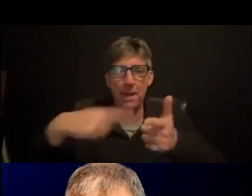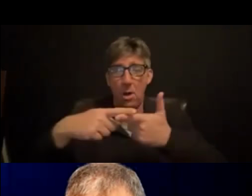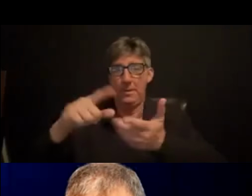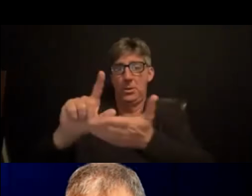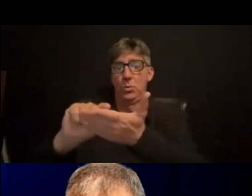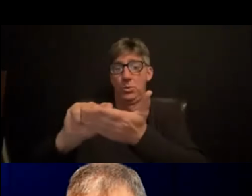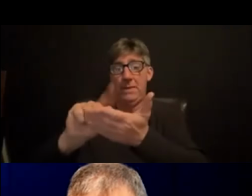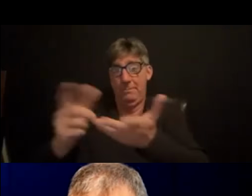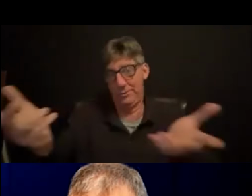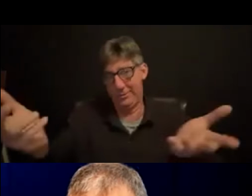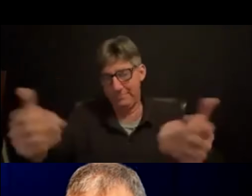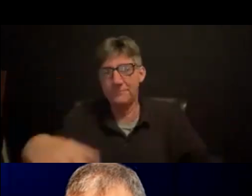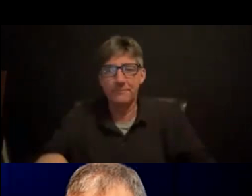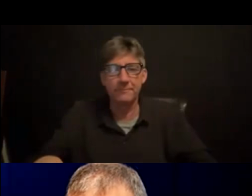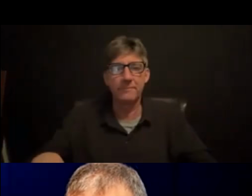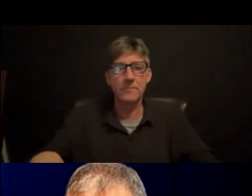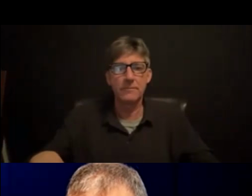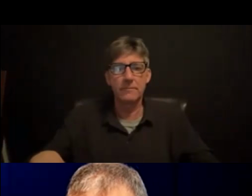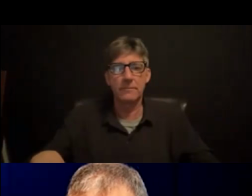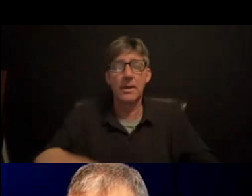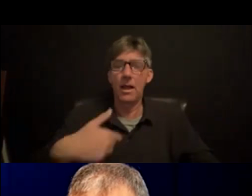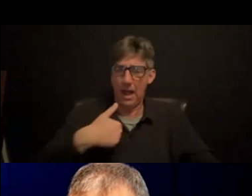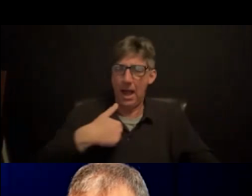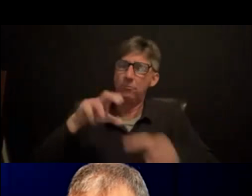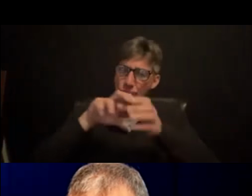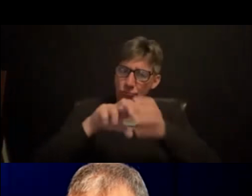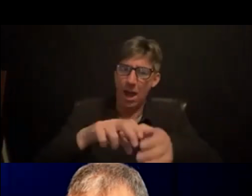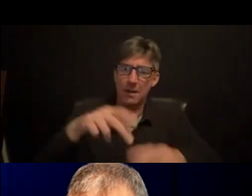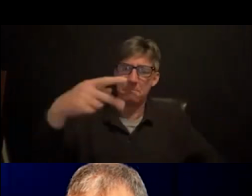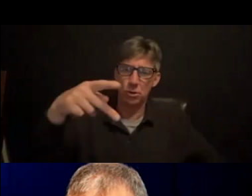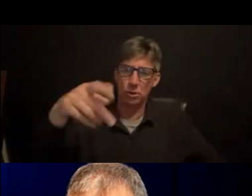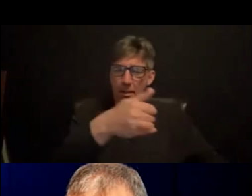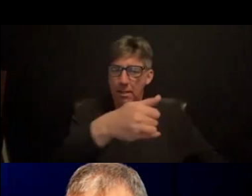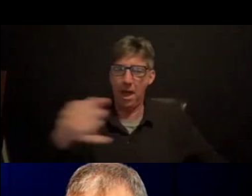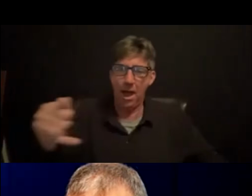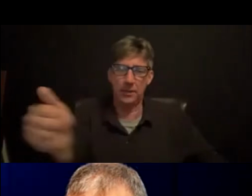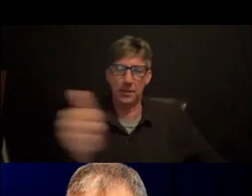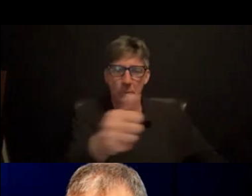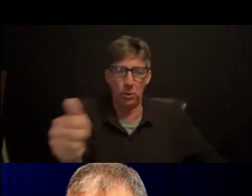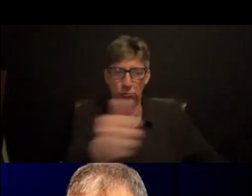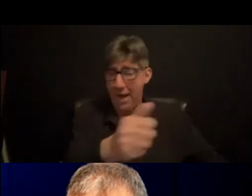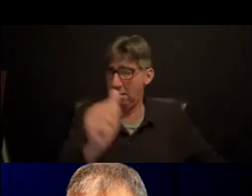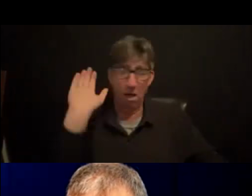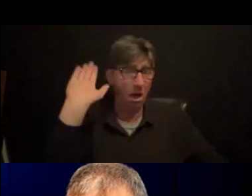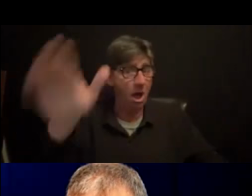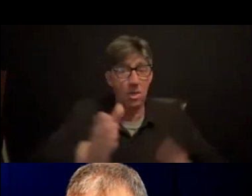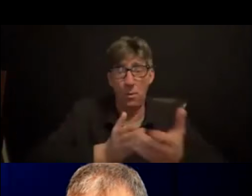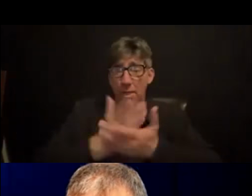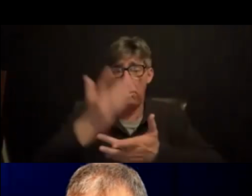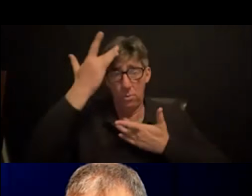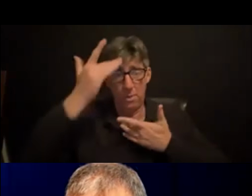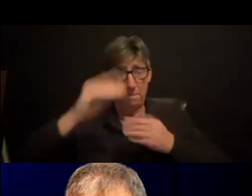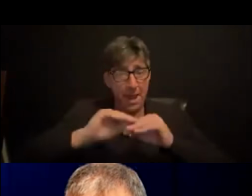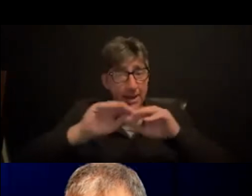But first off, I want to talk about, I take the commuter rail. I've taken the commuter rail all throughout the pandemic. I'm